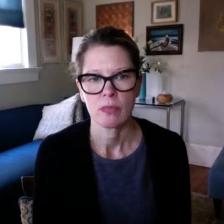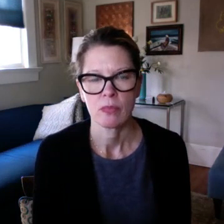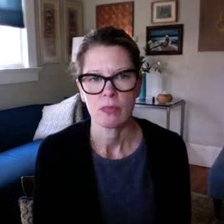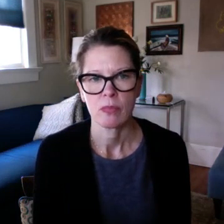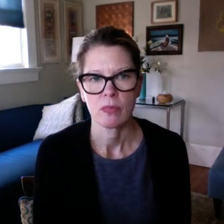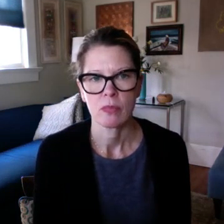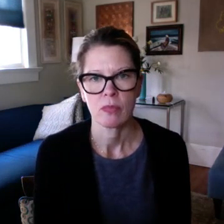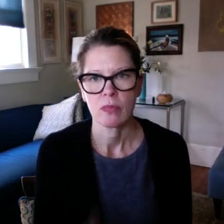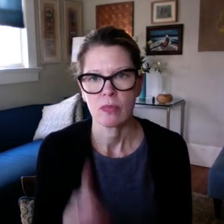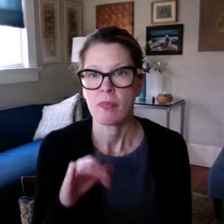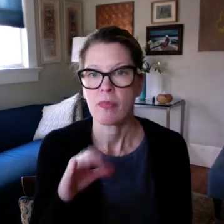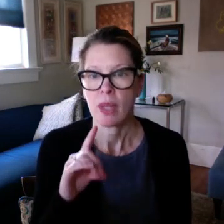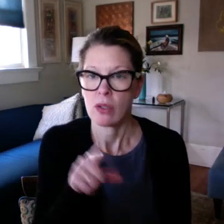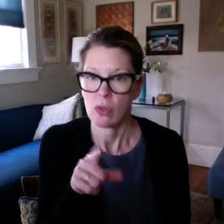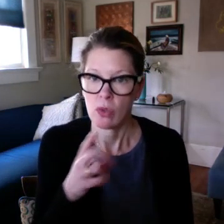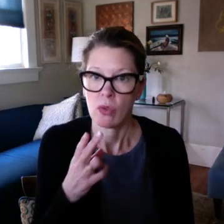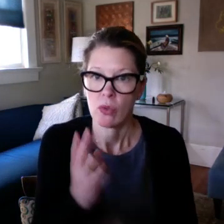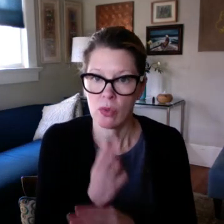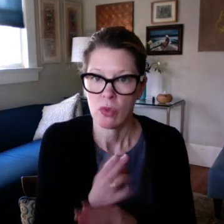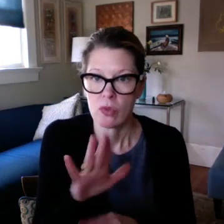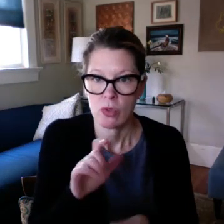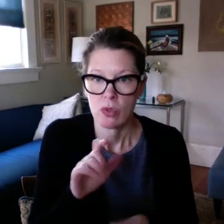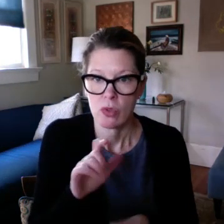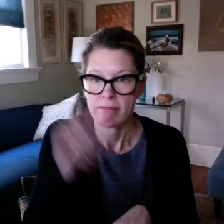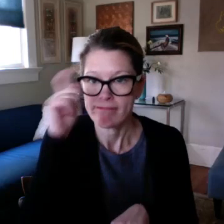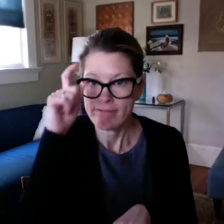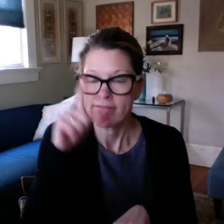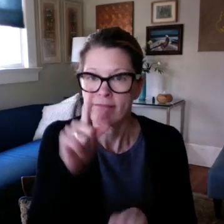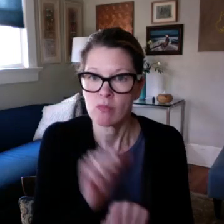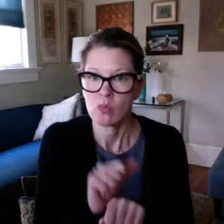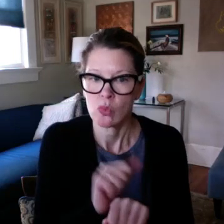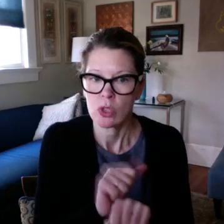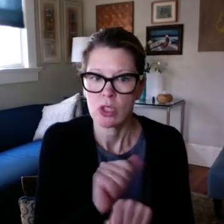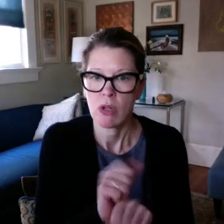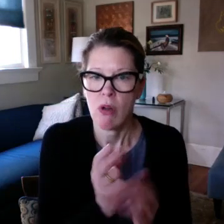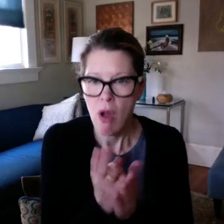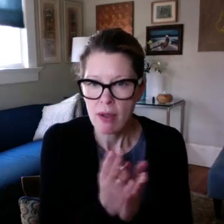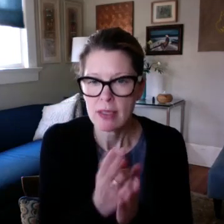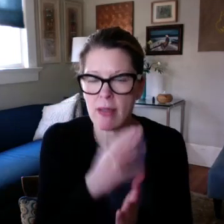Did you use your time wisely, working diligently and honestly?